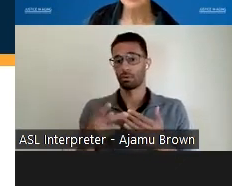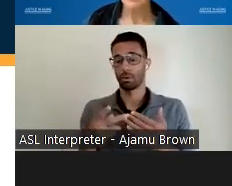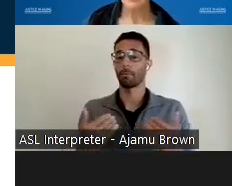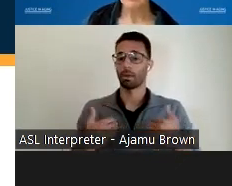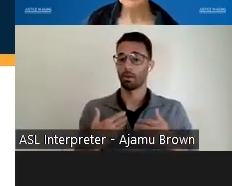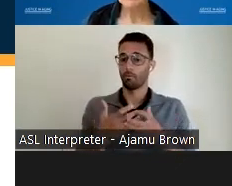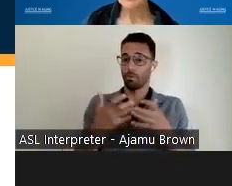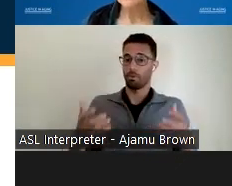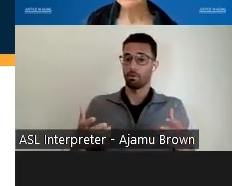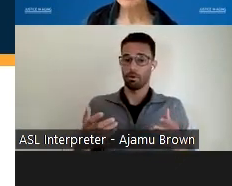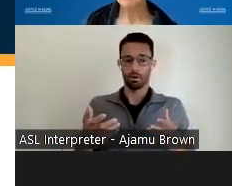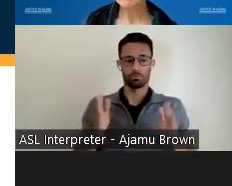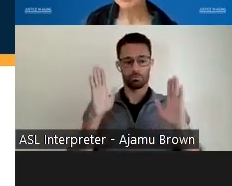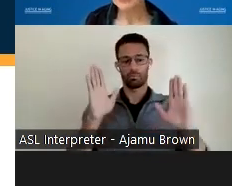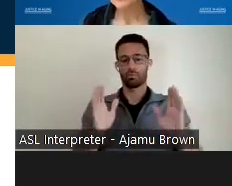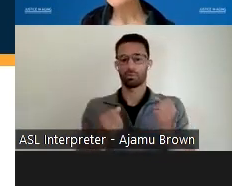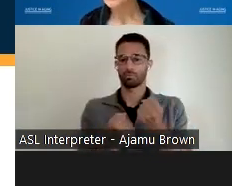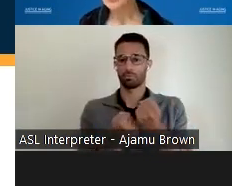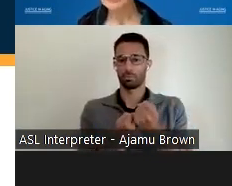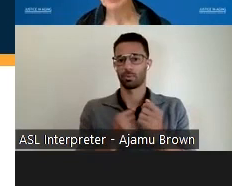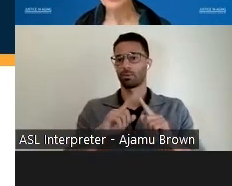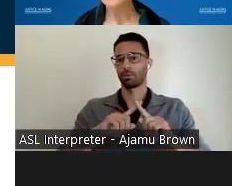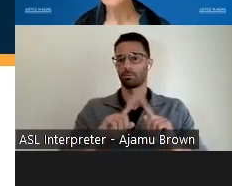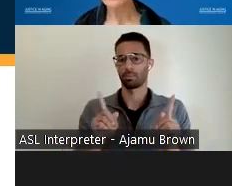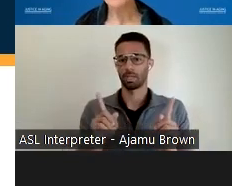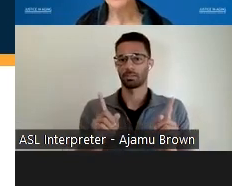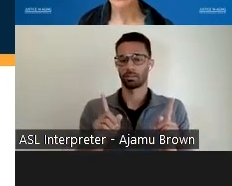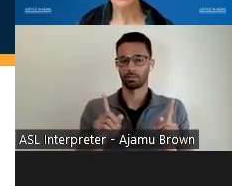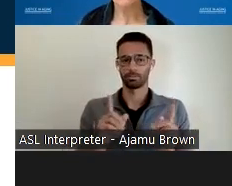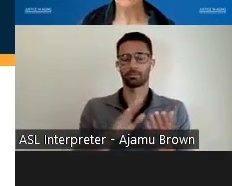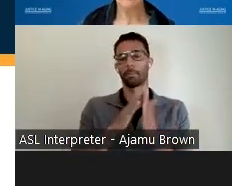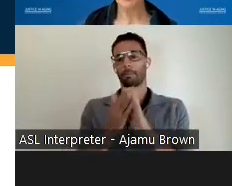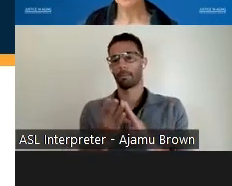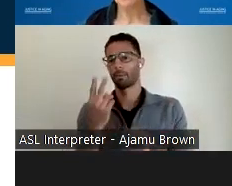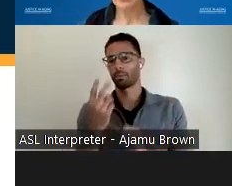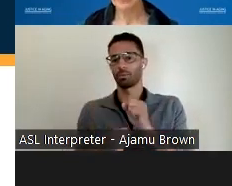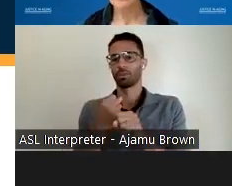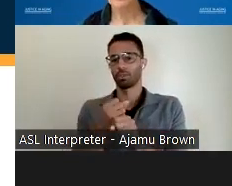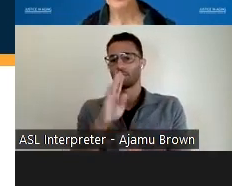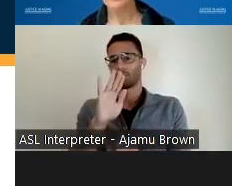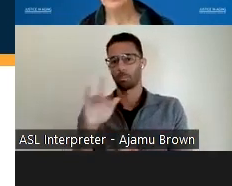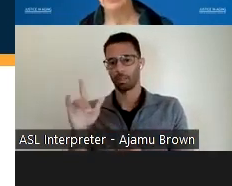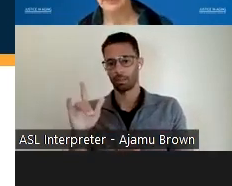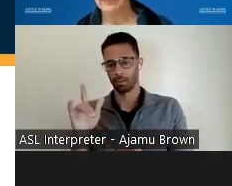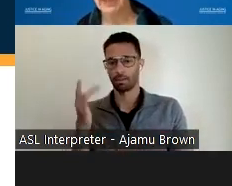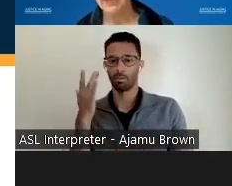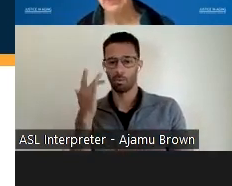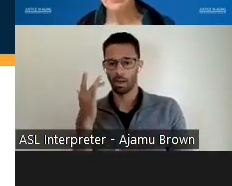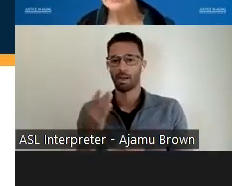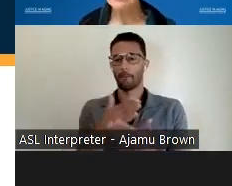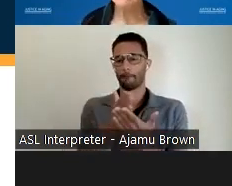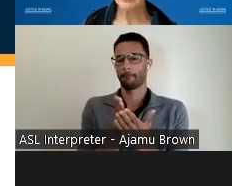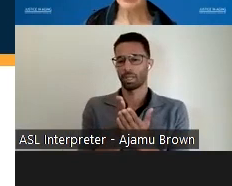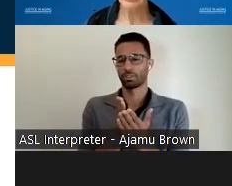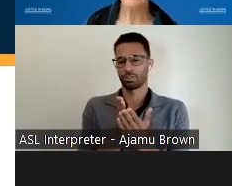support, it has now been put into a 2-year bill because of our current budget constraints. There wasn't